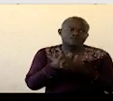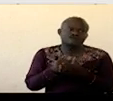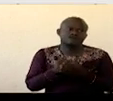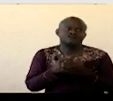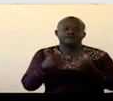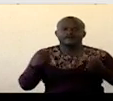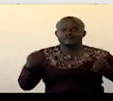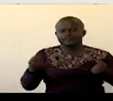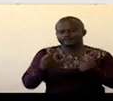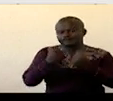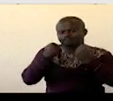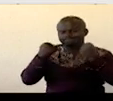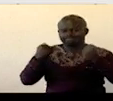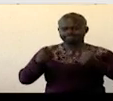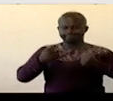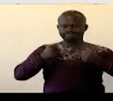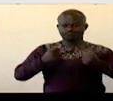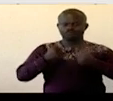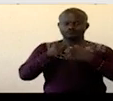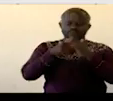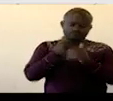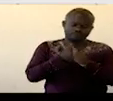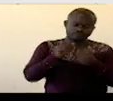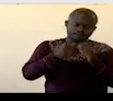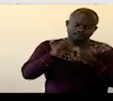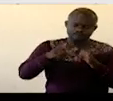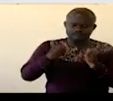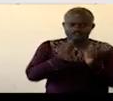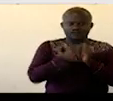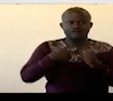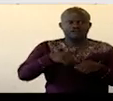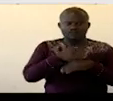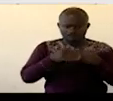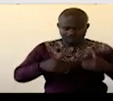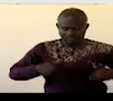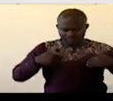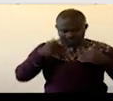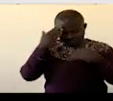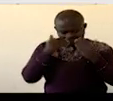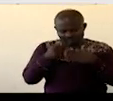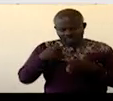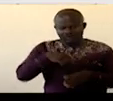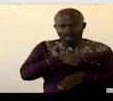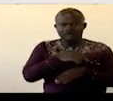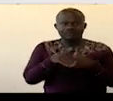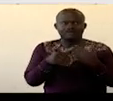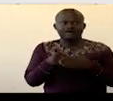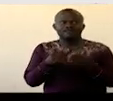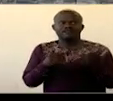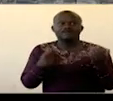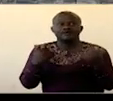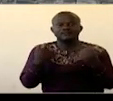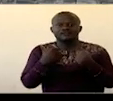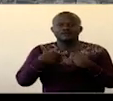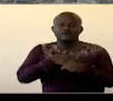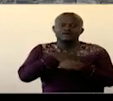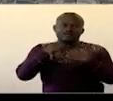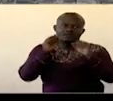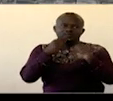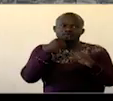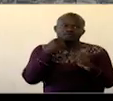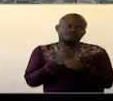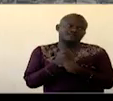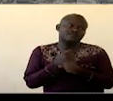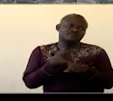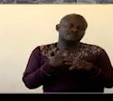energy. Energy which is needed by our body, because when we have energy, we are able to perform